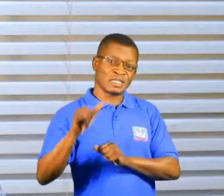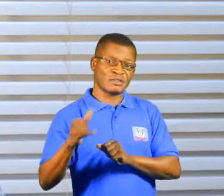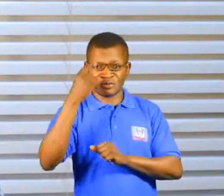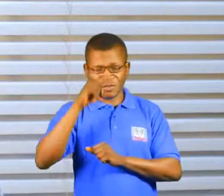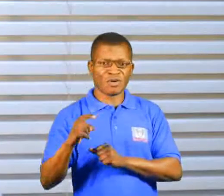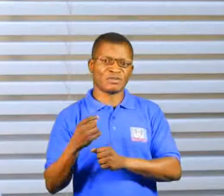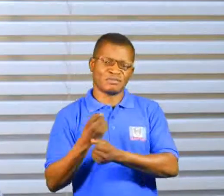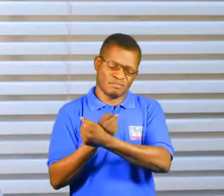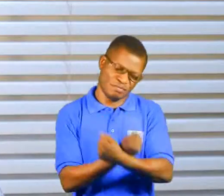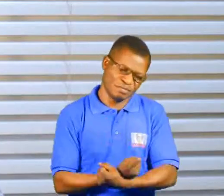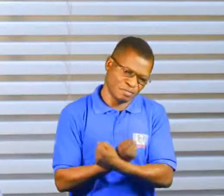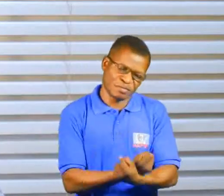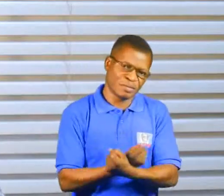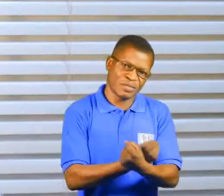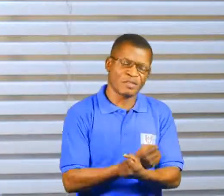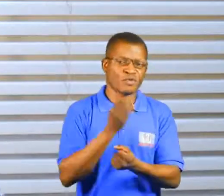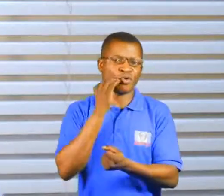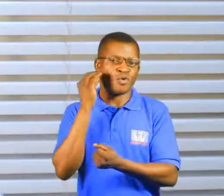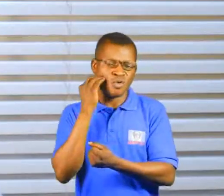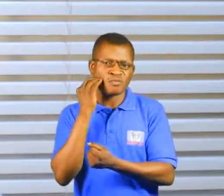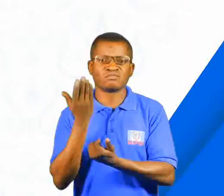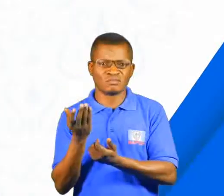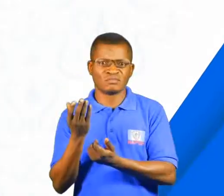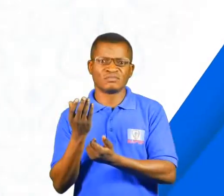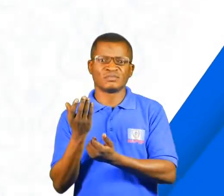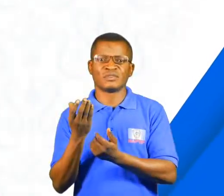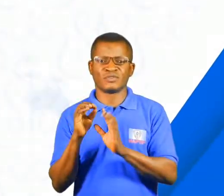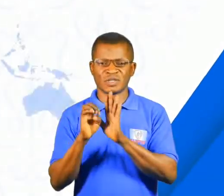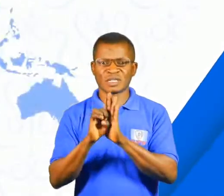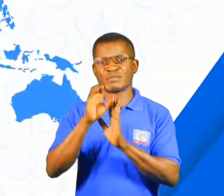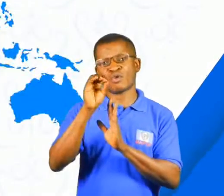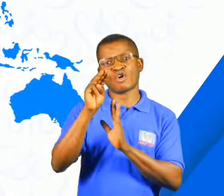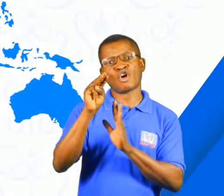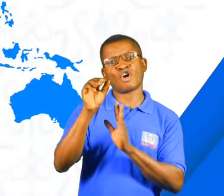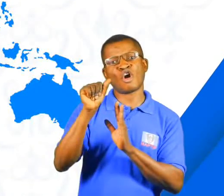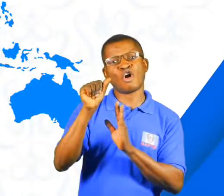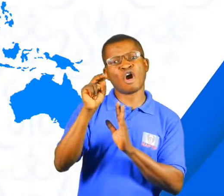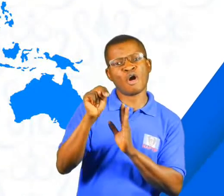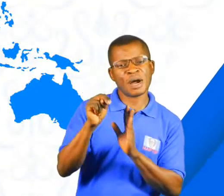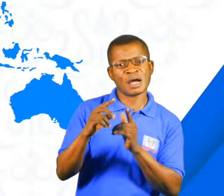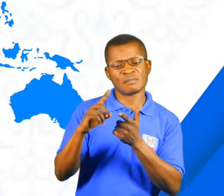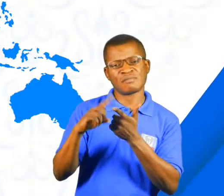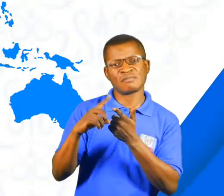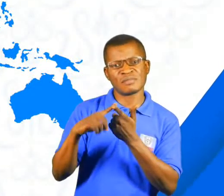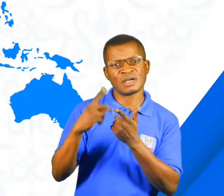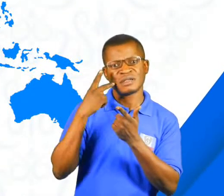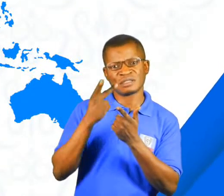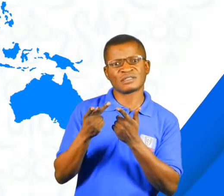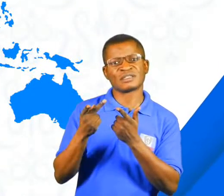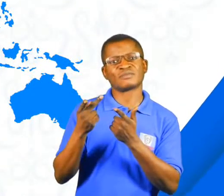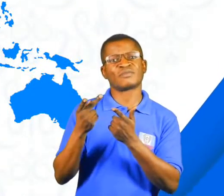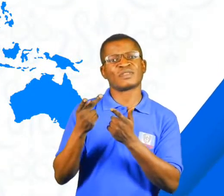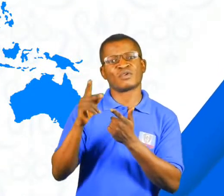mostly for the purpose of domestic servitude. We're talking about Oman. We're talking about,